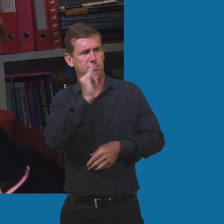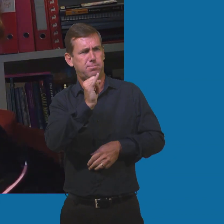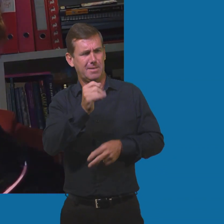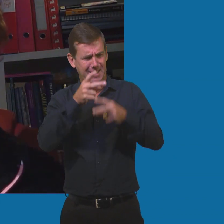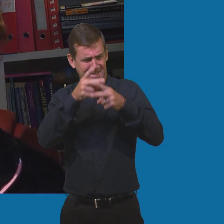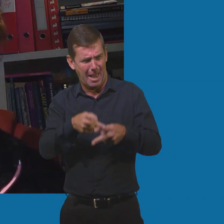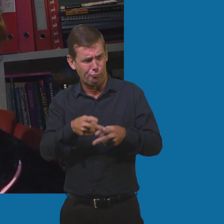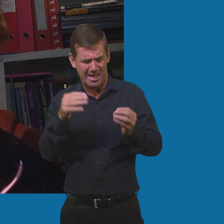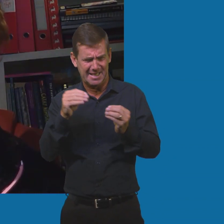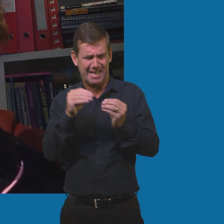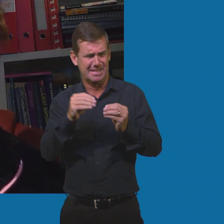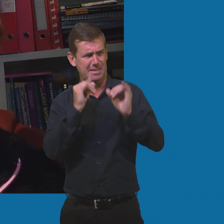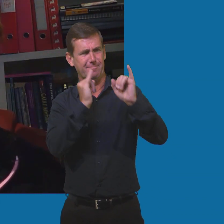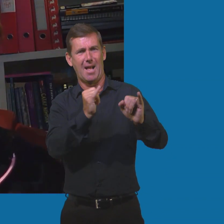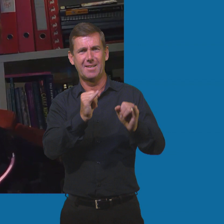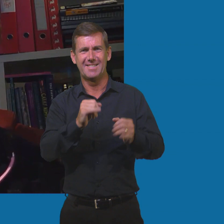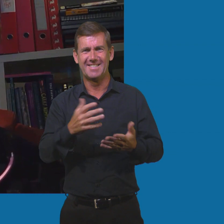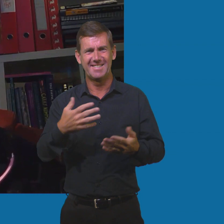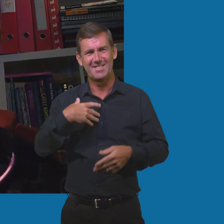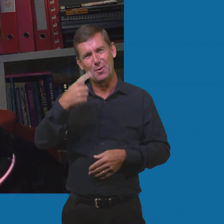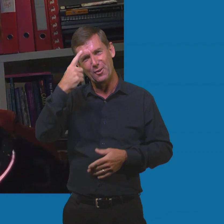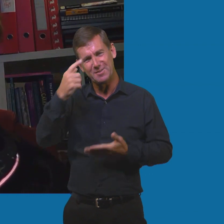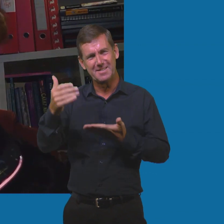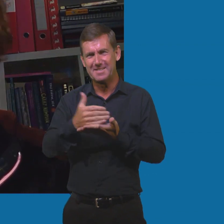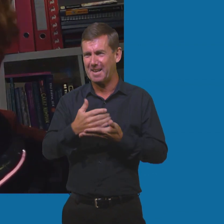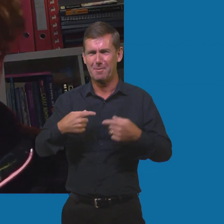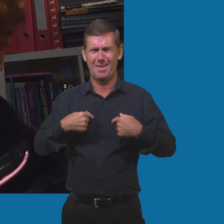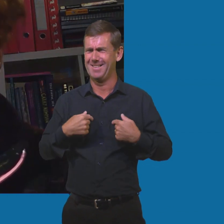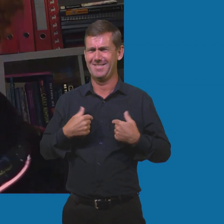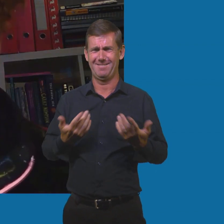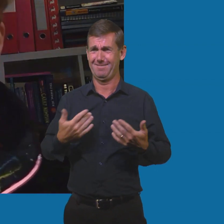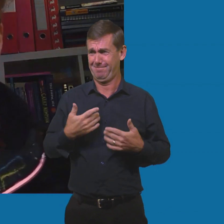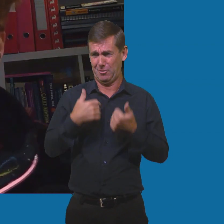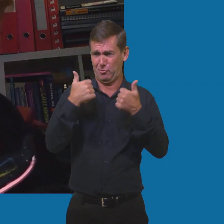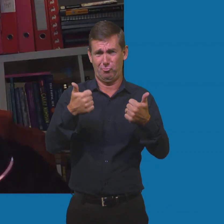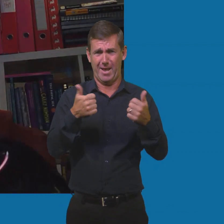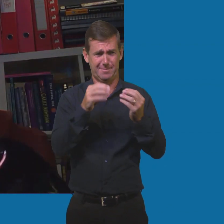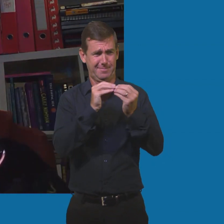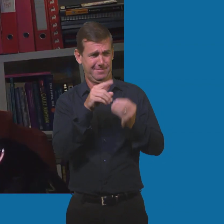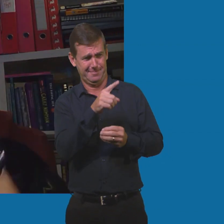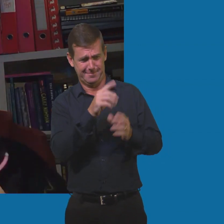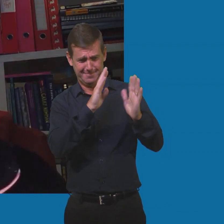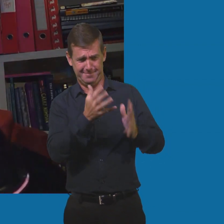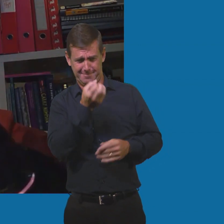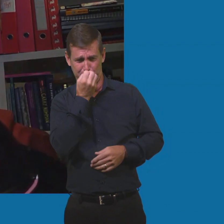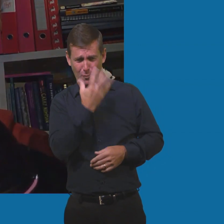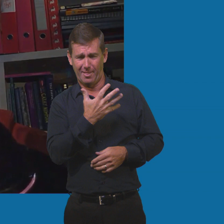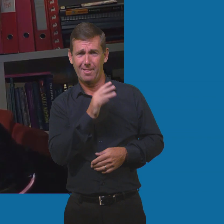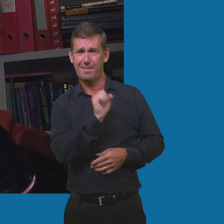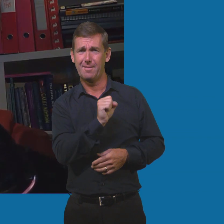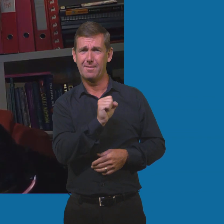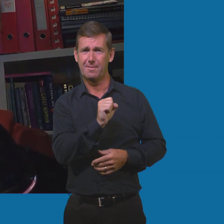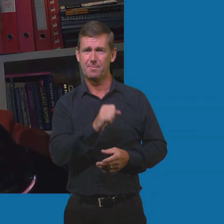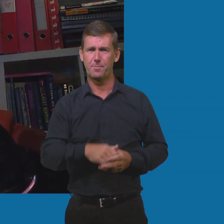worried that they should be doing something to save that poor disabled person. I'm sorry, I'm having a great time. She's really hot. I tend to practice